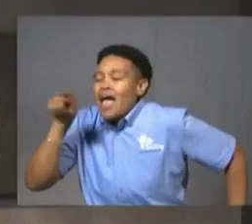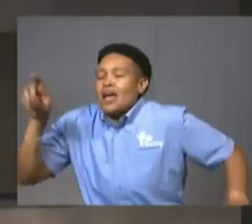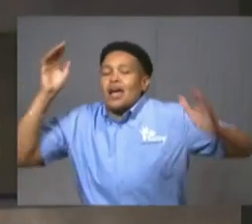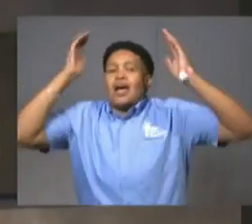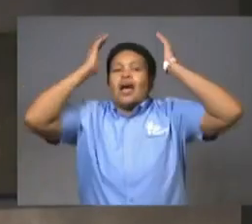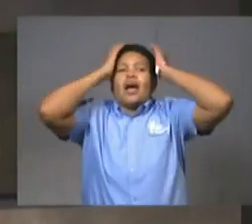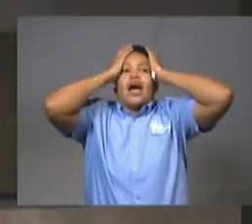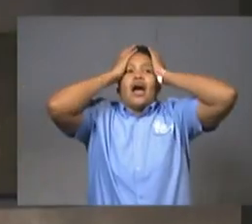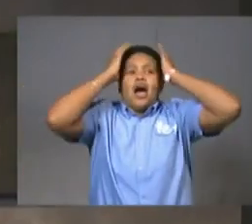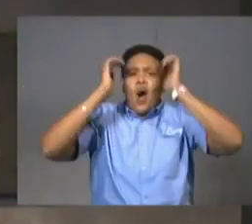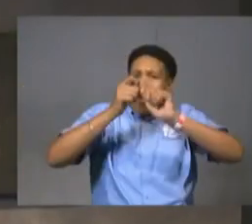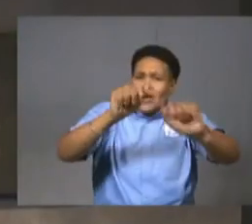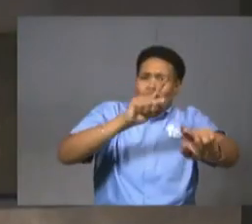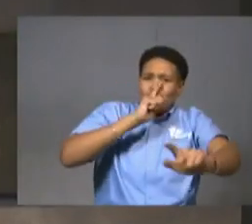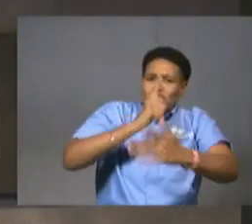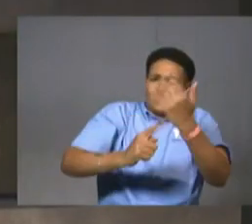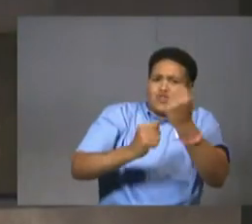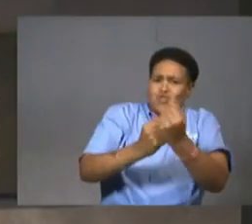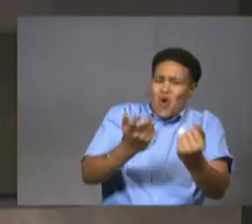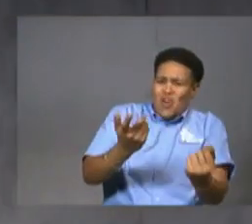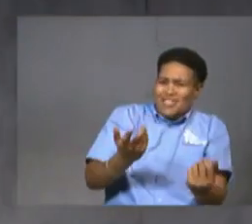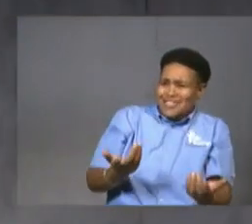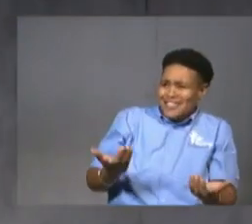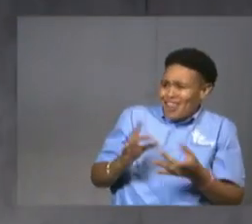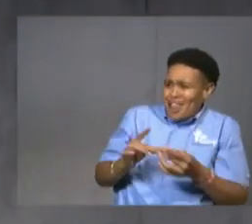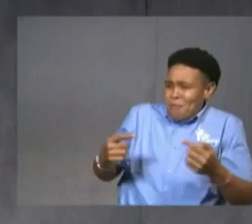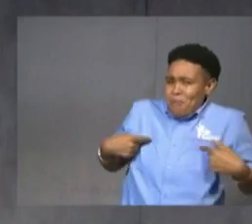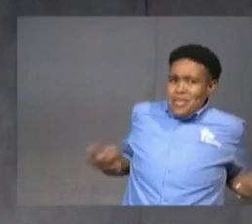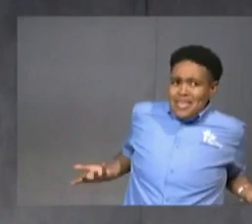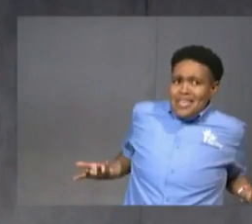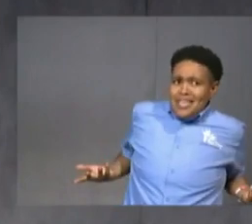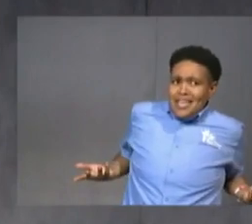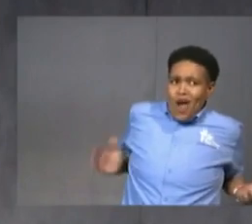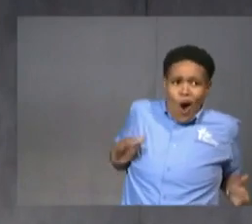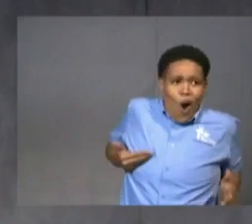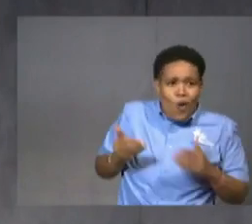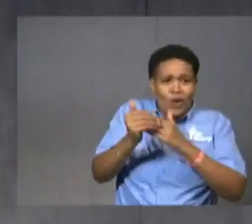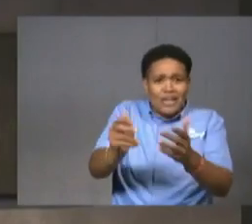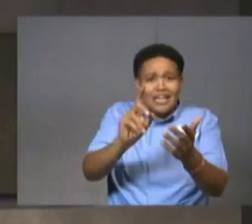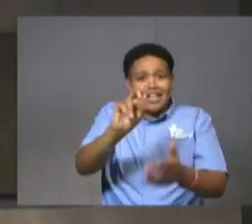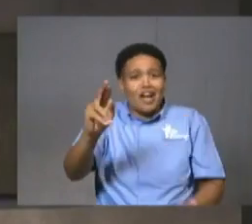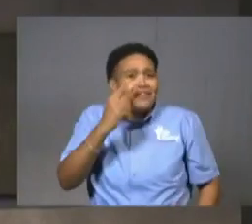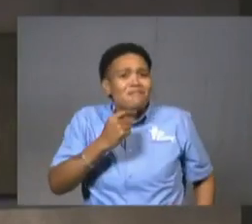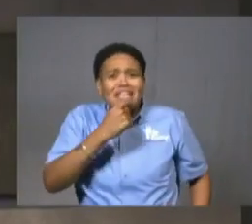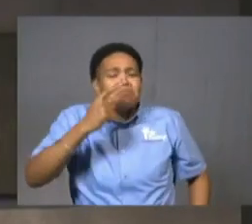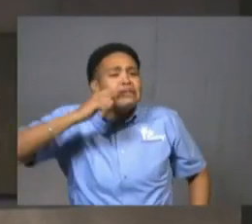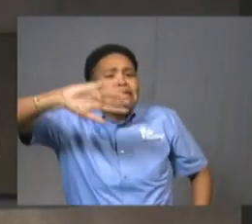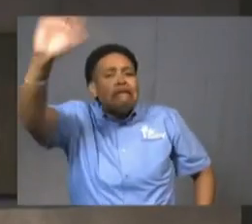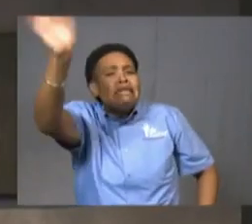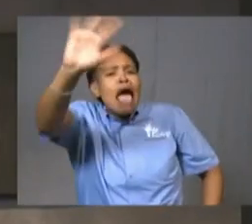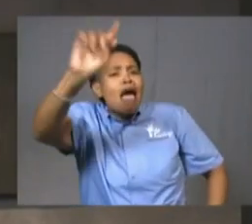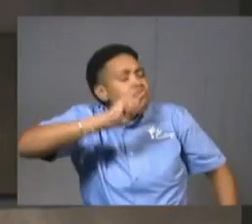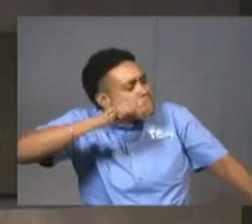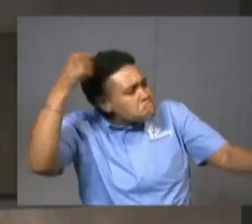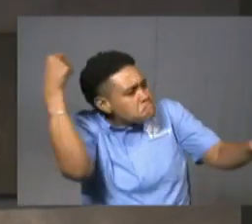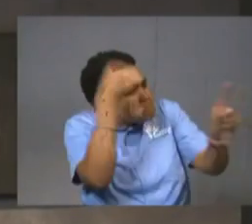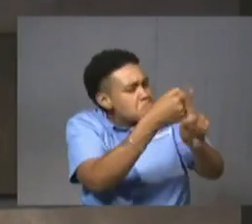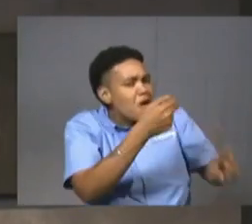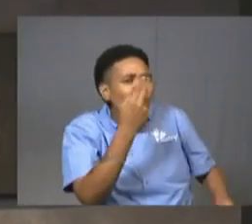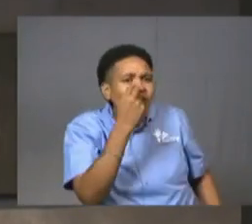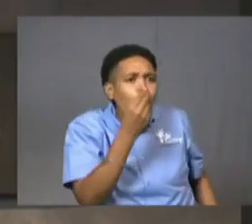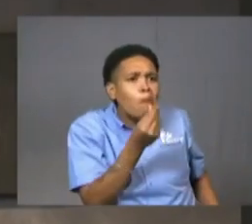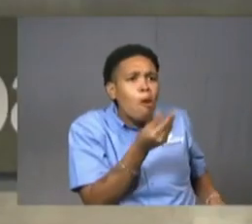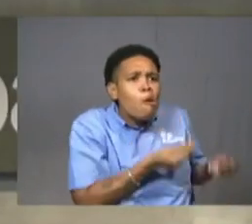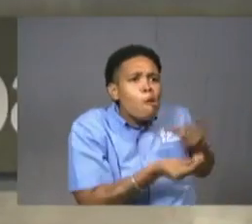even raise the issue of trust with me? Our leader, Dr. Peter Phillips, has never been implicated in any funniness and doesn't